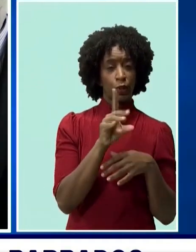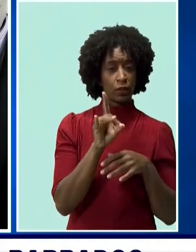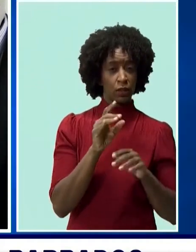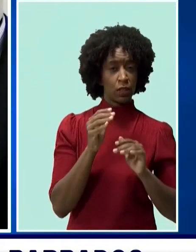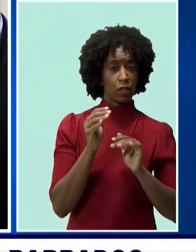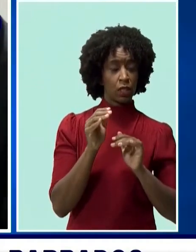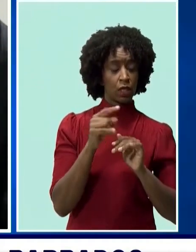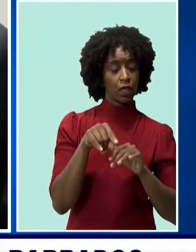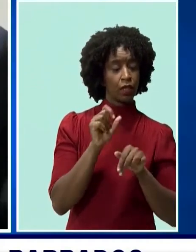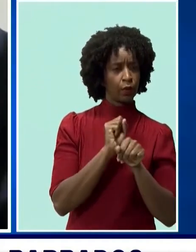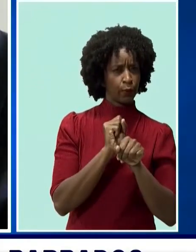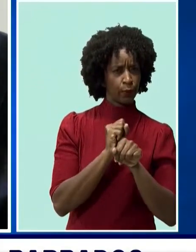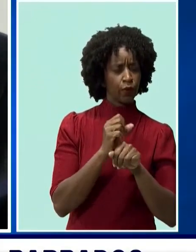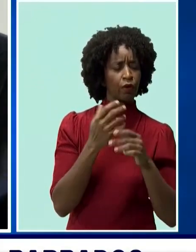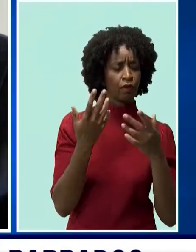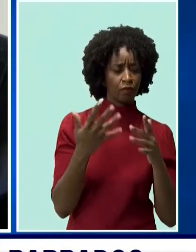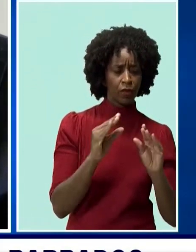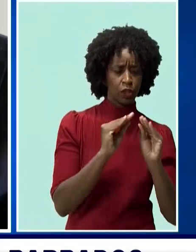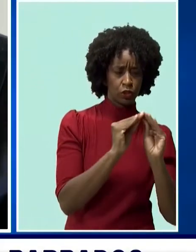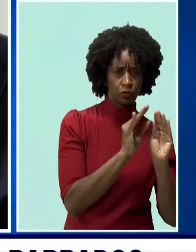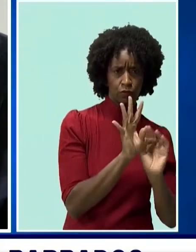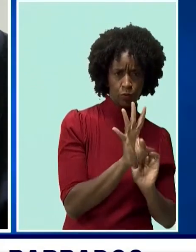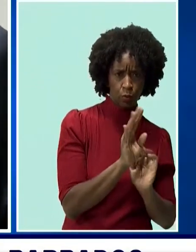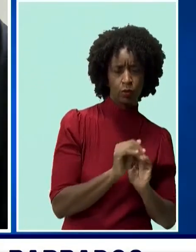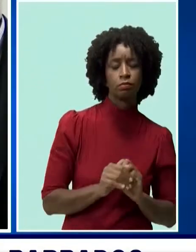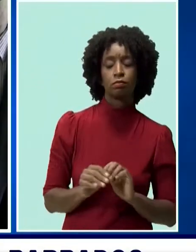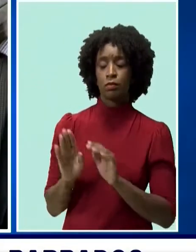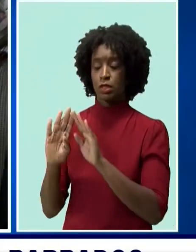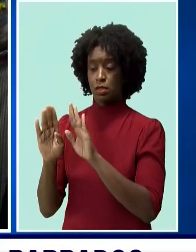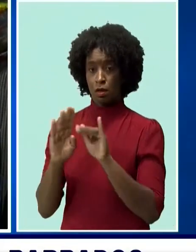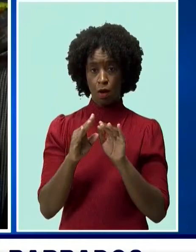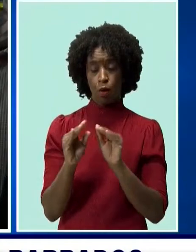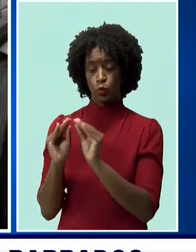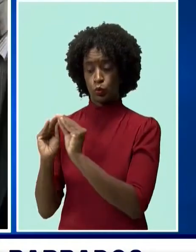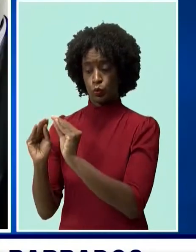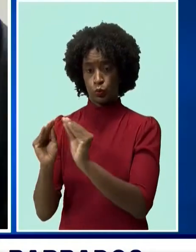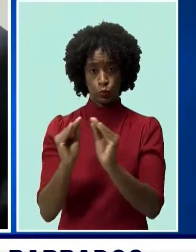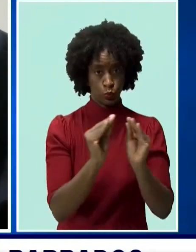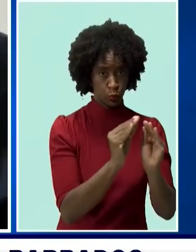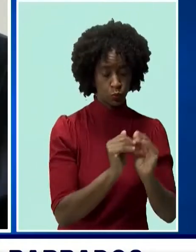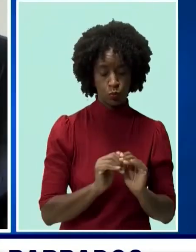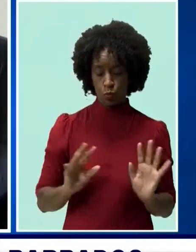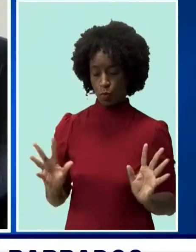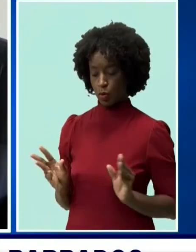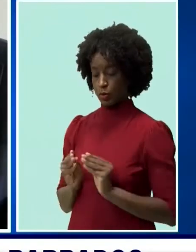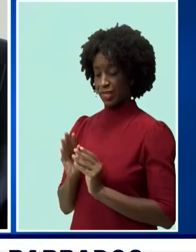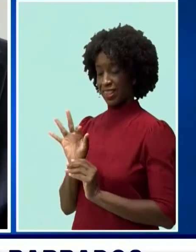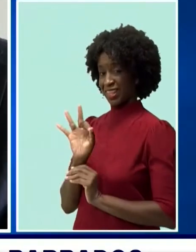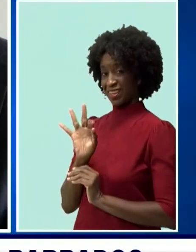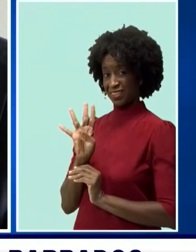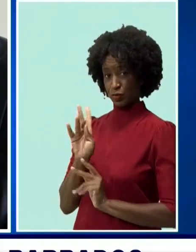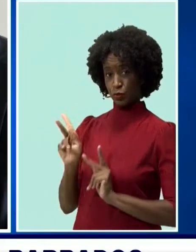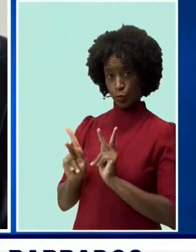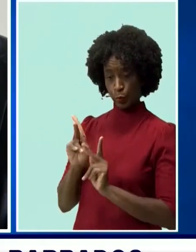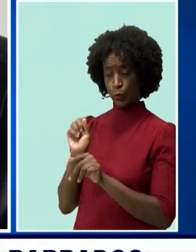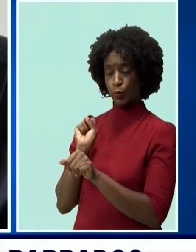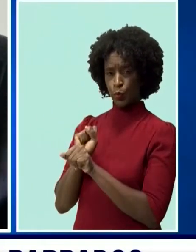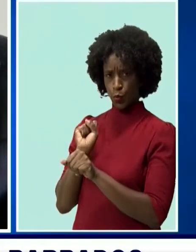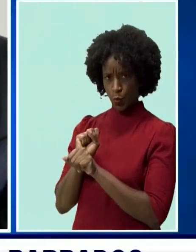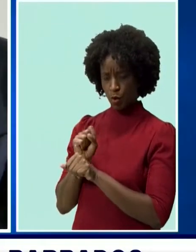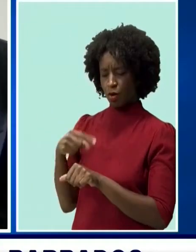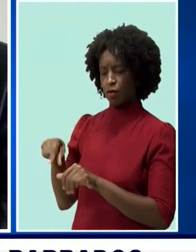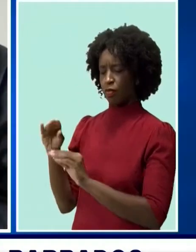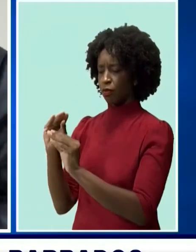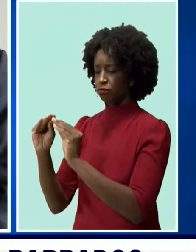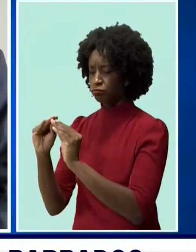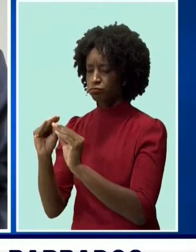they've completed 4. So far from a repair point of view, we've in fact mobilized already 94 contractors to be able to do the work for the